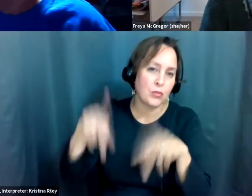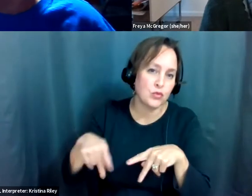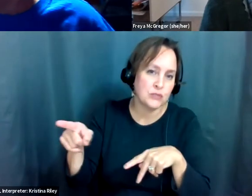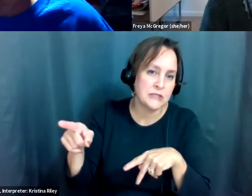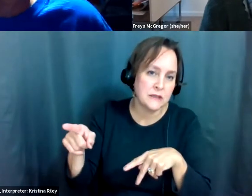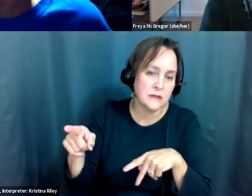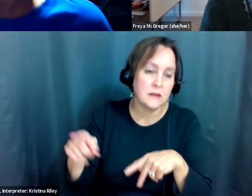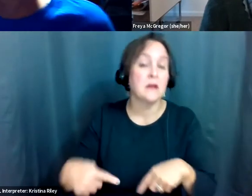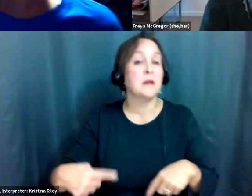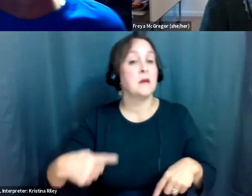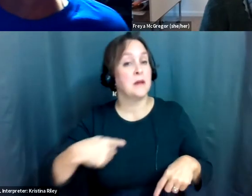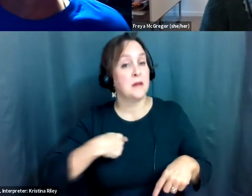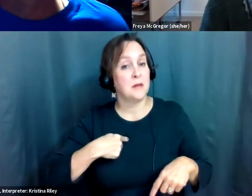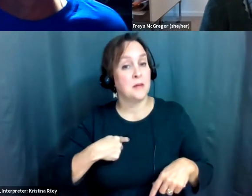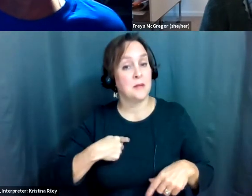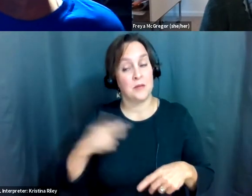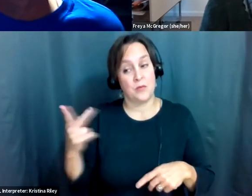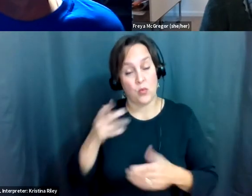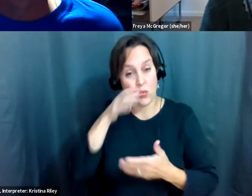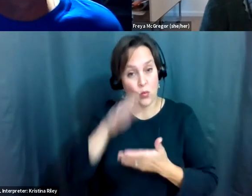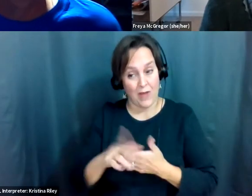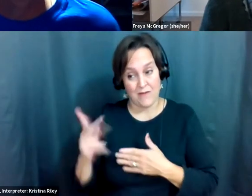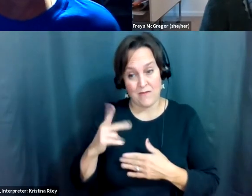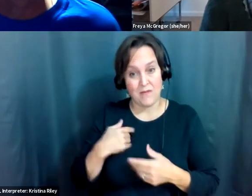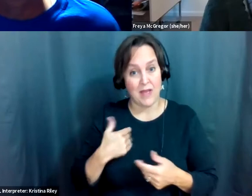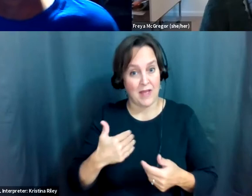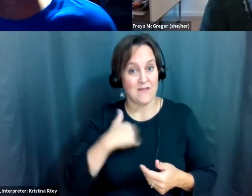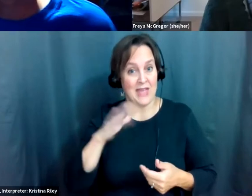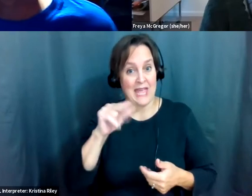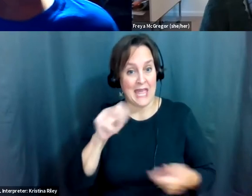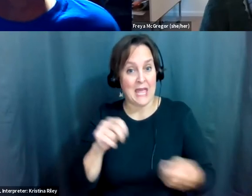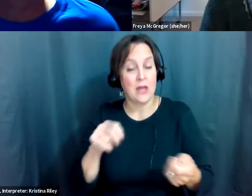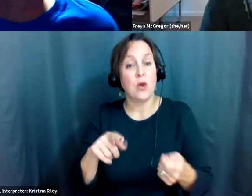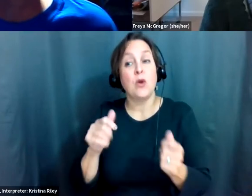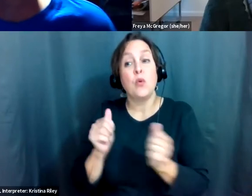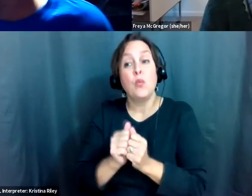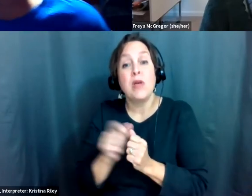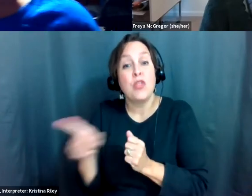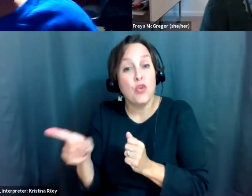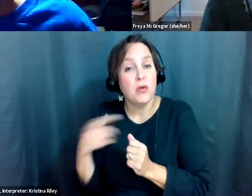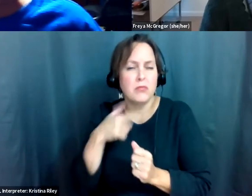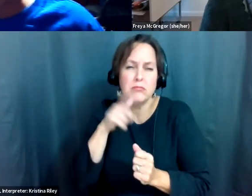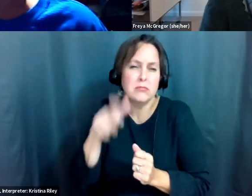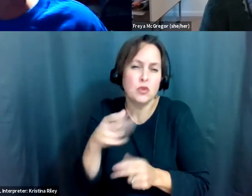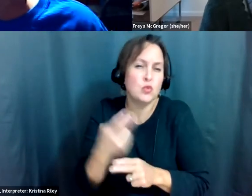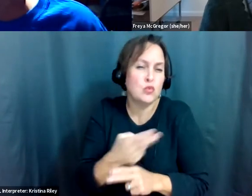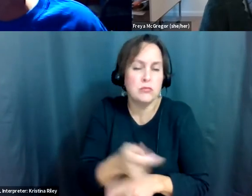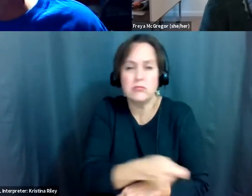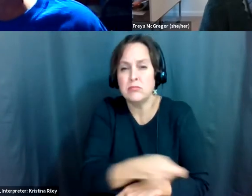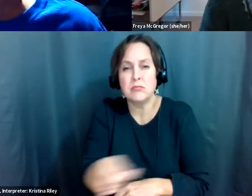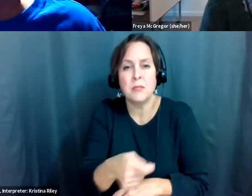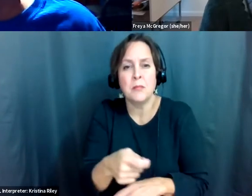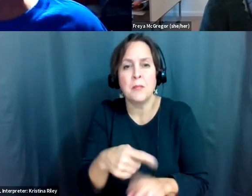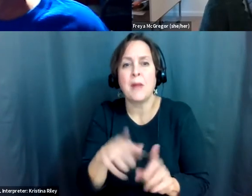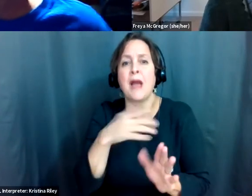I carry a cane when my wife and I are going places, even though I don't really need it with them when I'm walking with her. But I like for